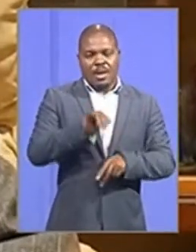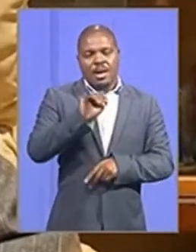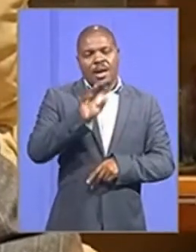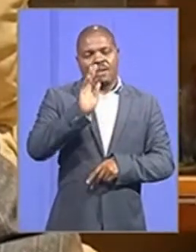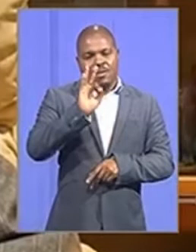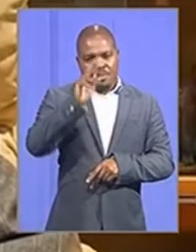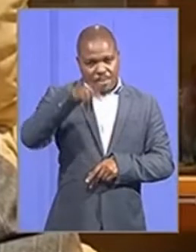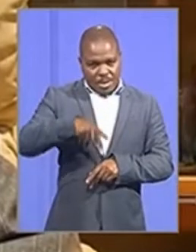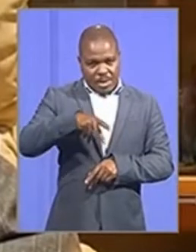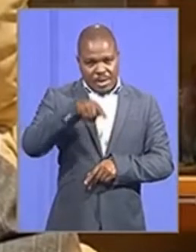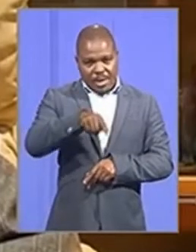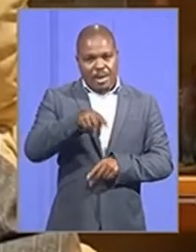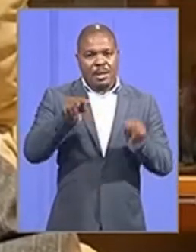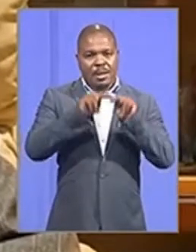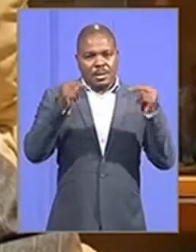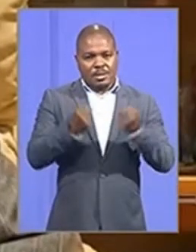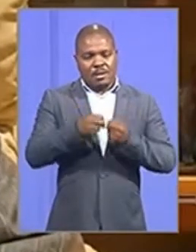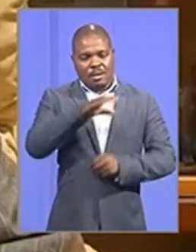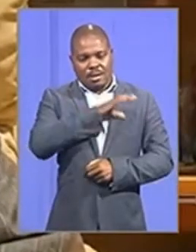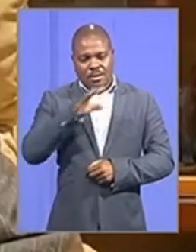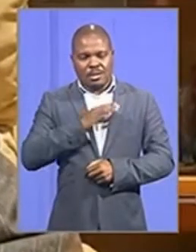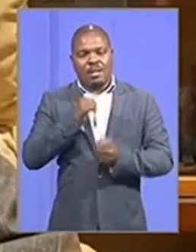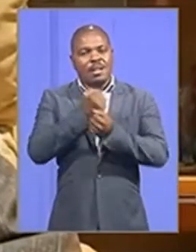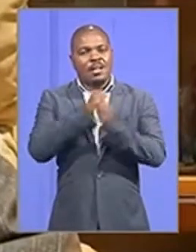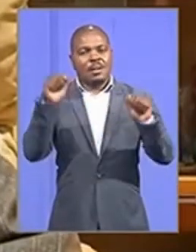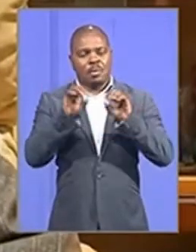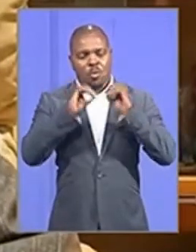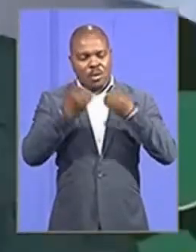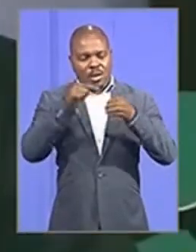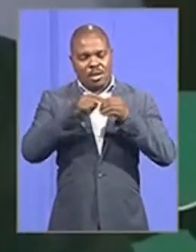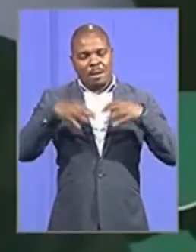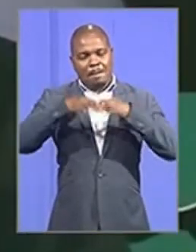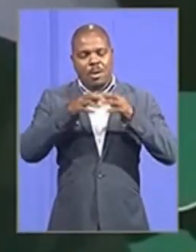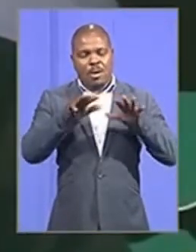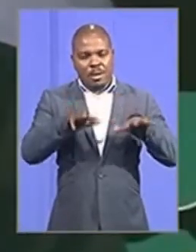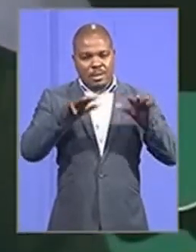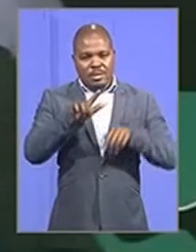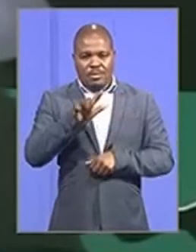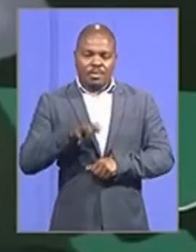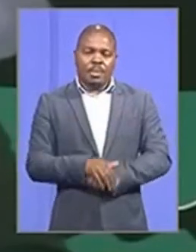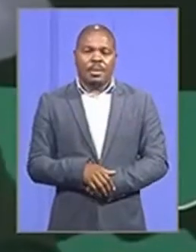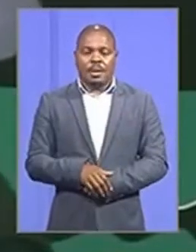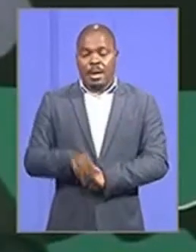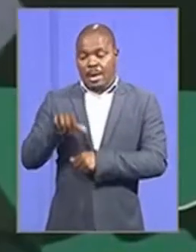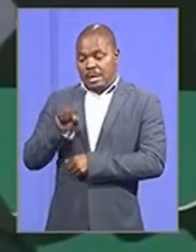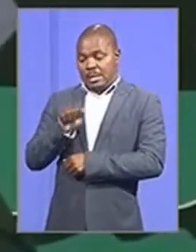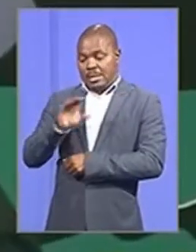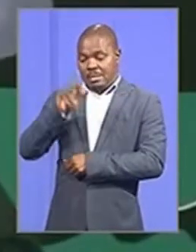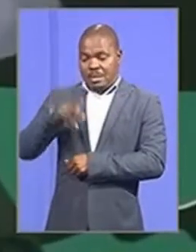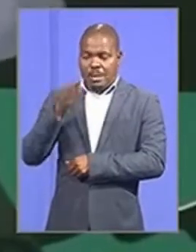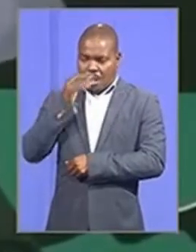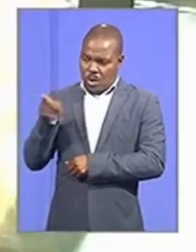the National Cultural Liberation Movement, in 1975. Go le jalo SACP tlhalositse Kaunda jaaka sekai